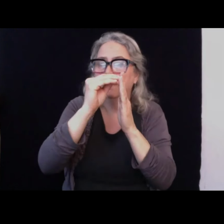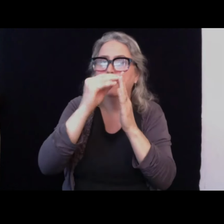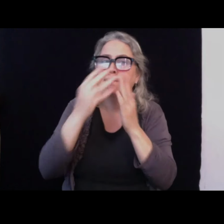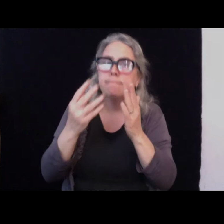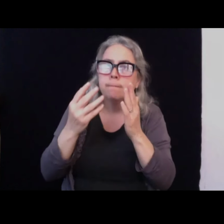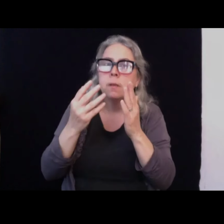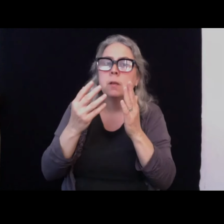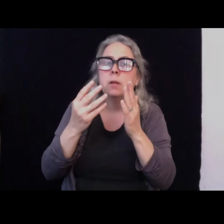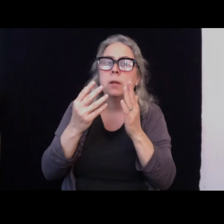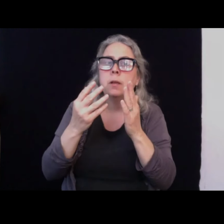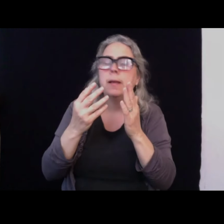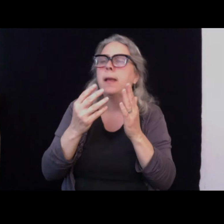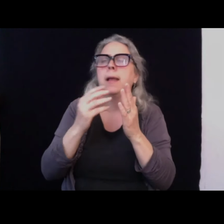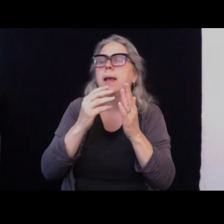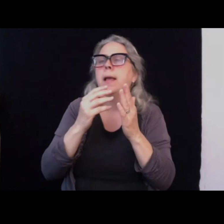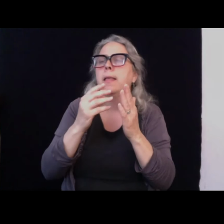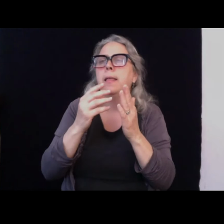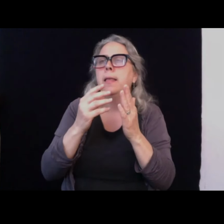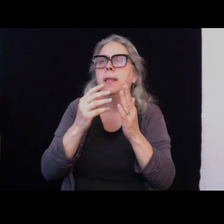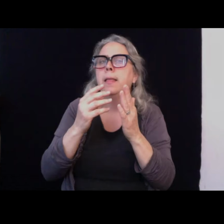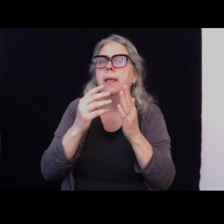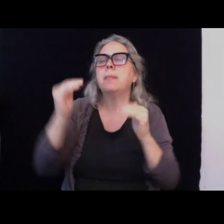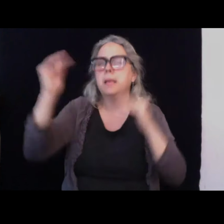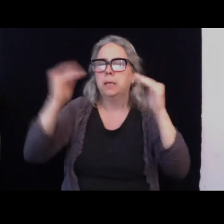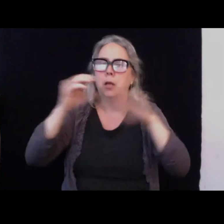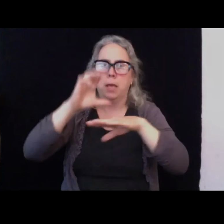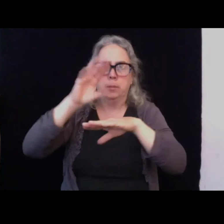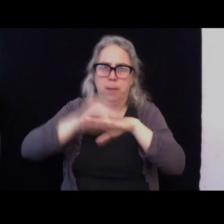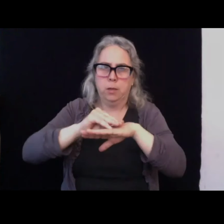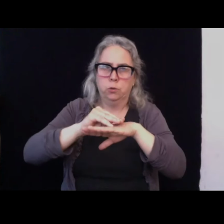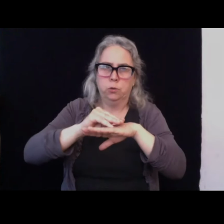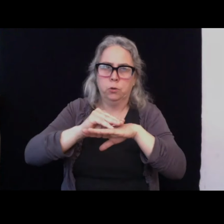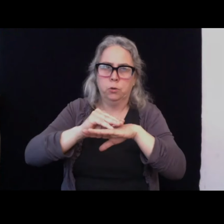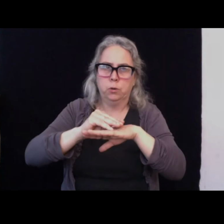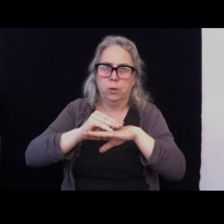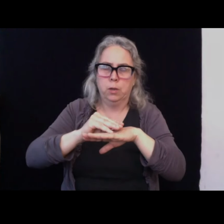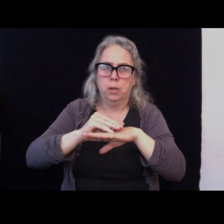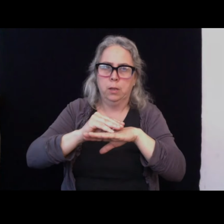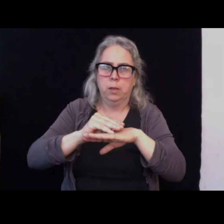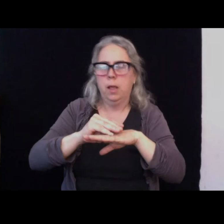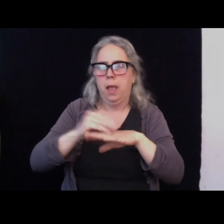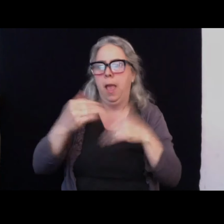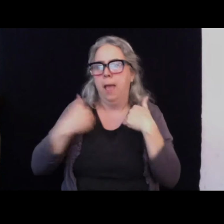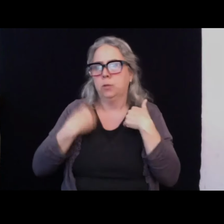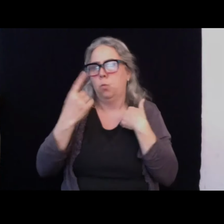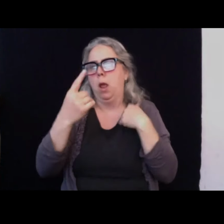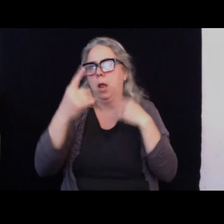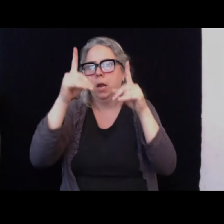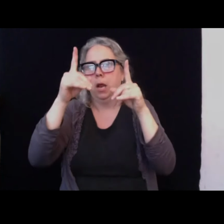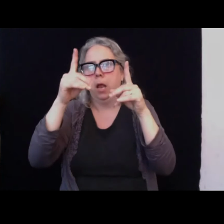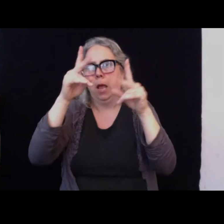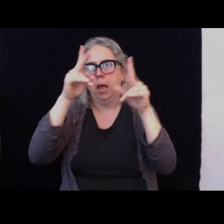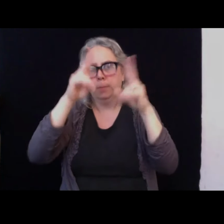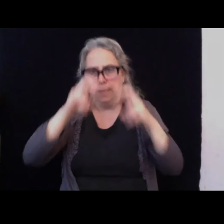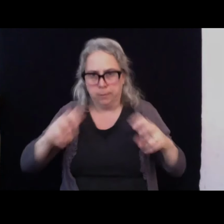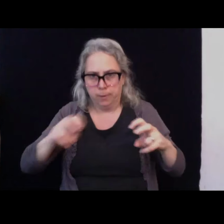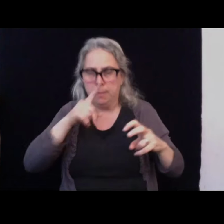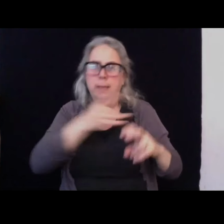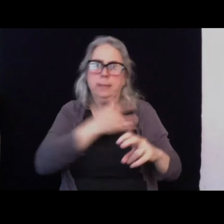There's no, they just the adult case manager just has this one basic assessment that they update. It's